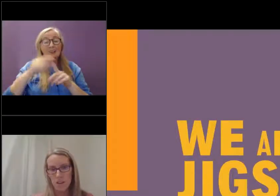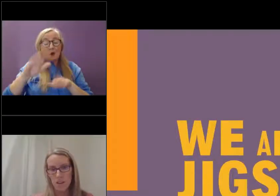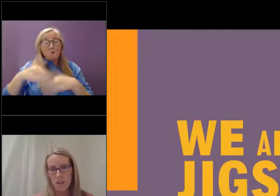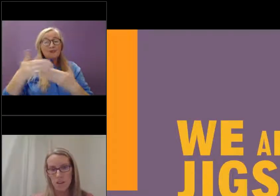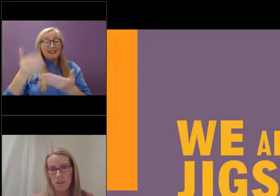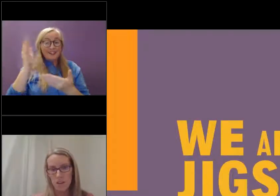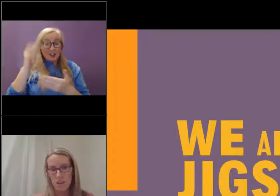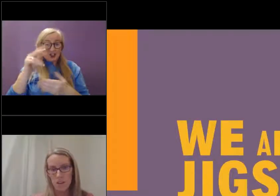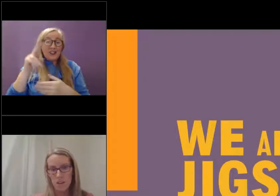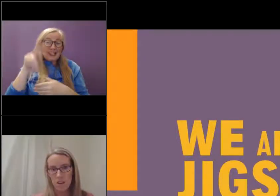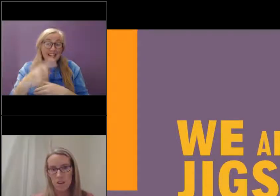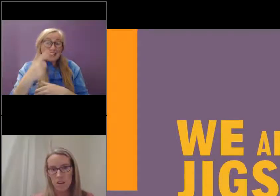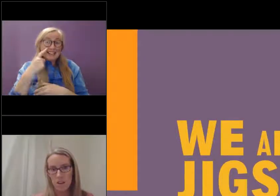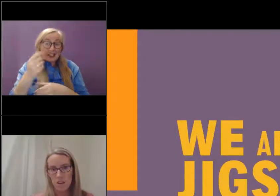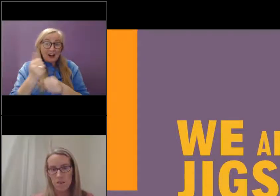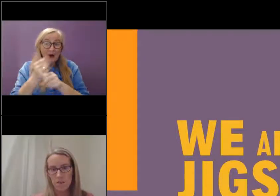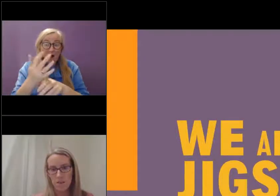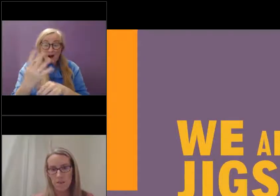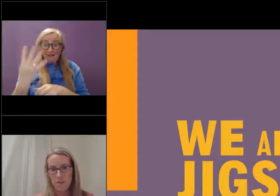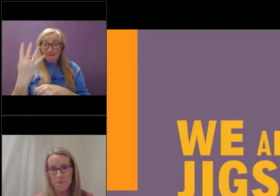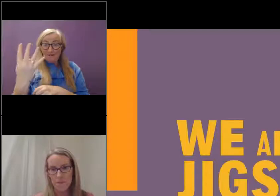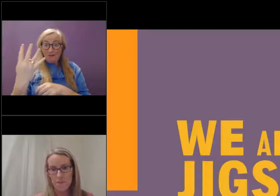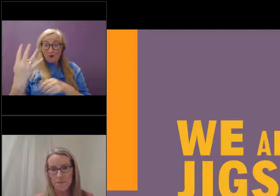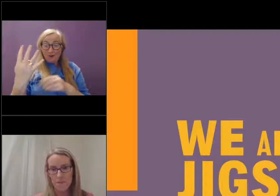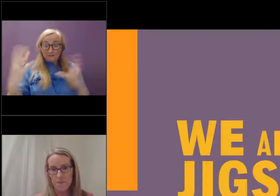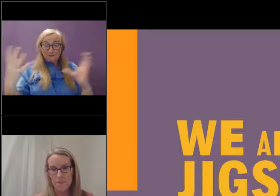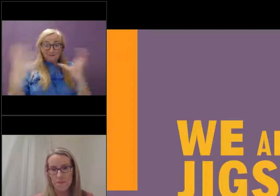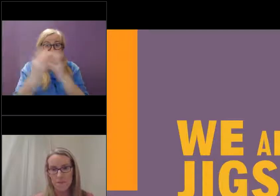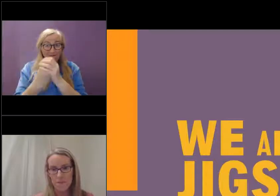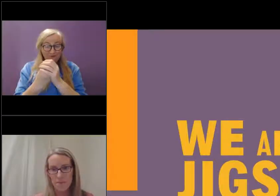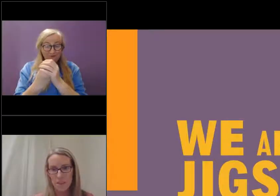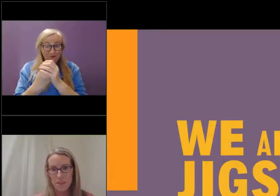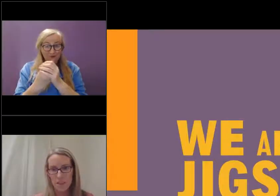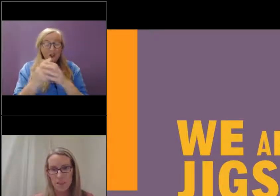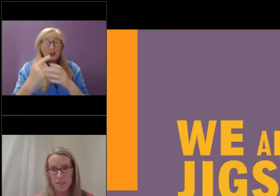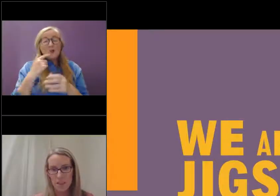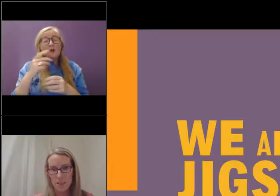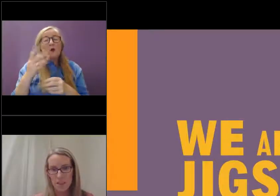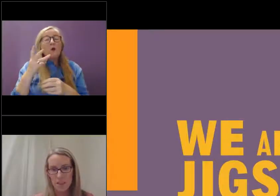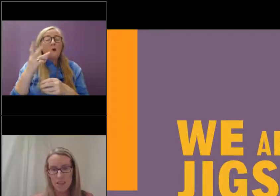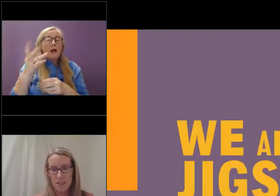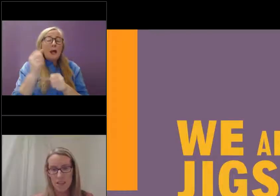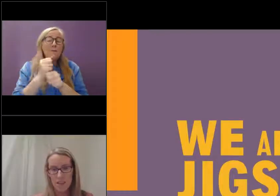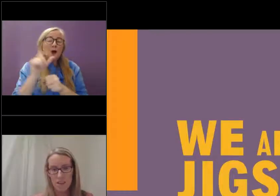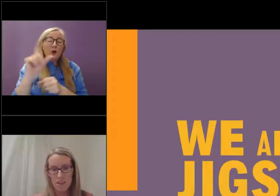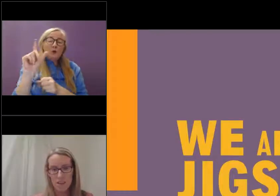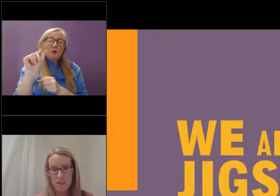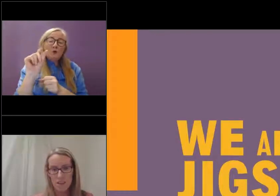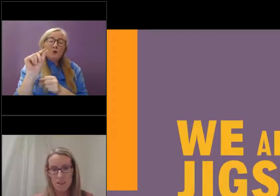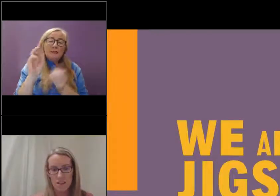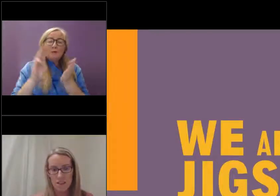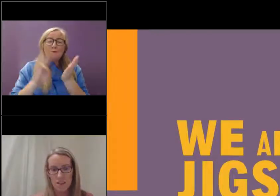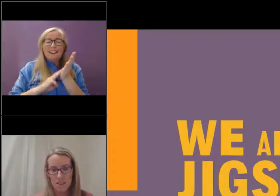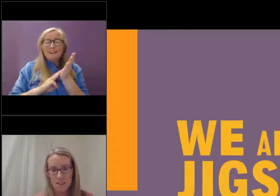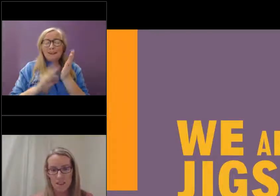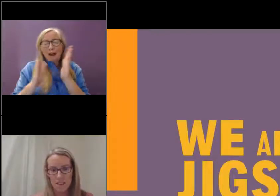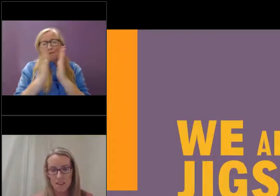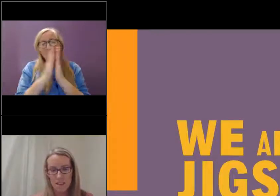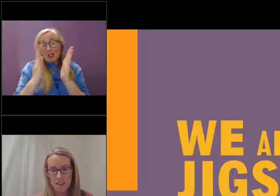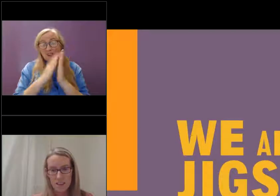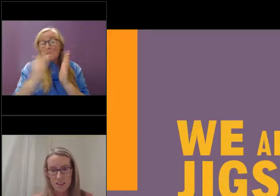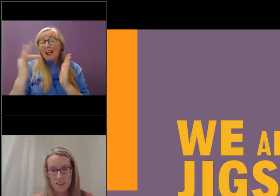the presentation. So we should be about 20 minutes going through stuff, and please guys, everyone, if you have